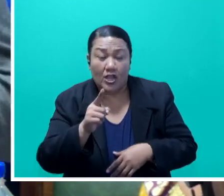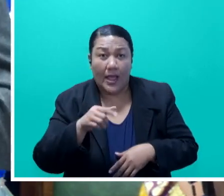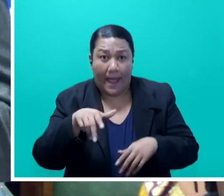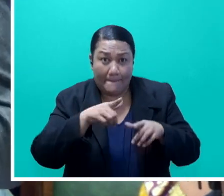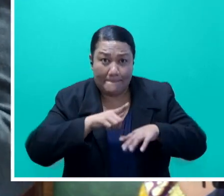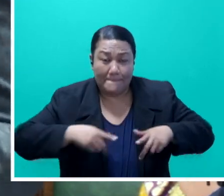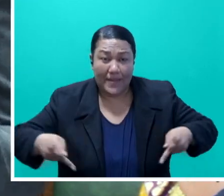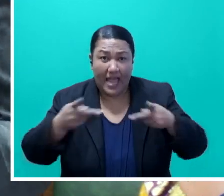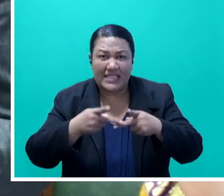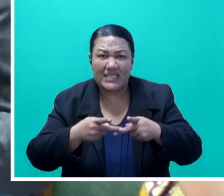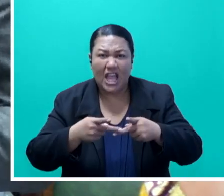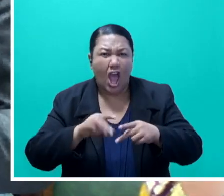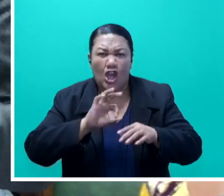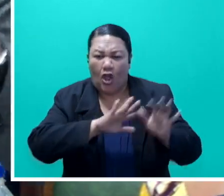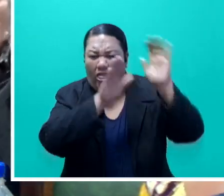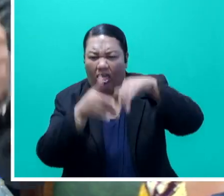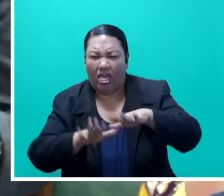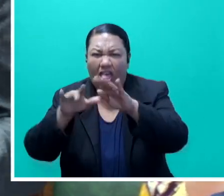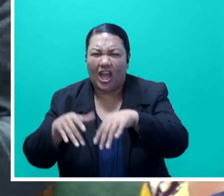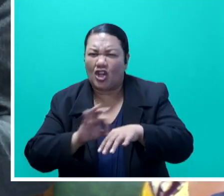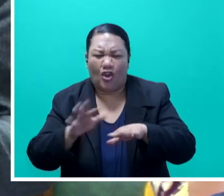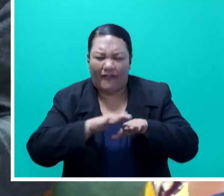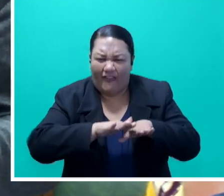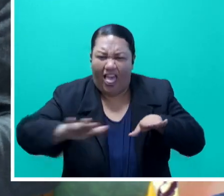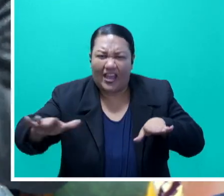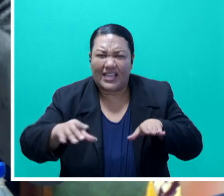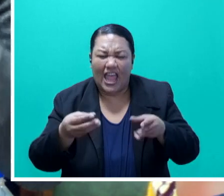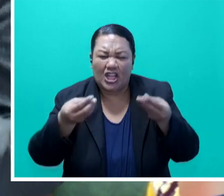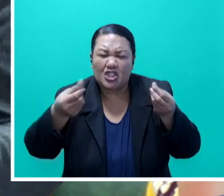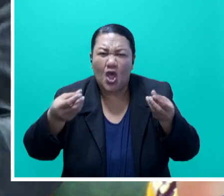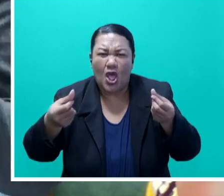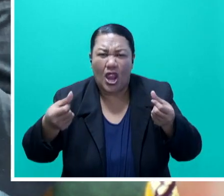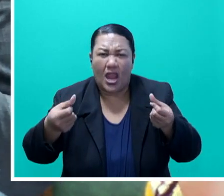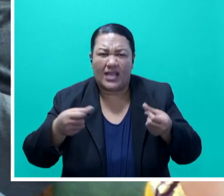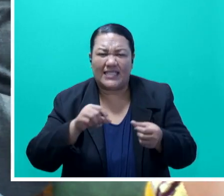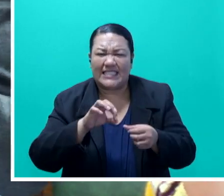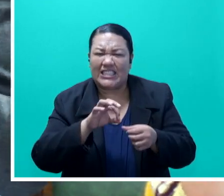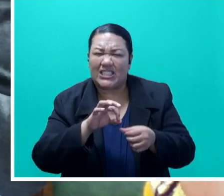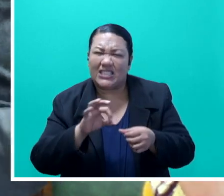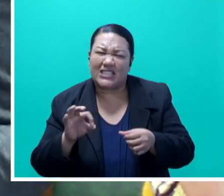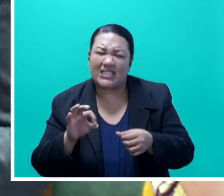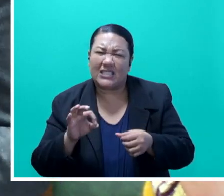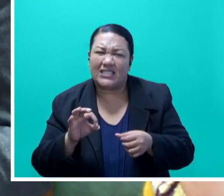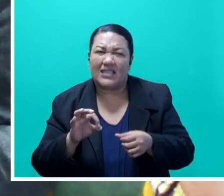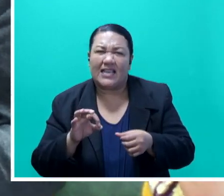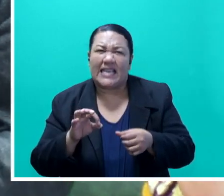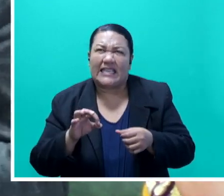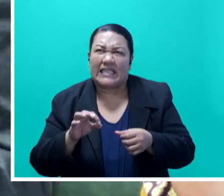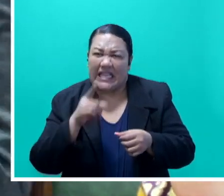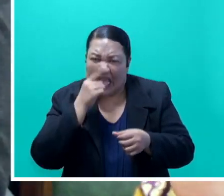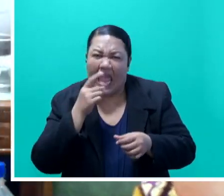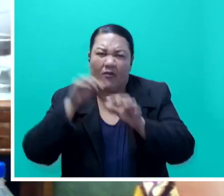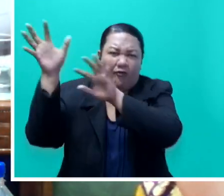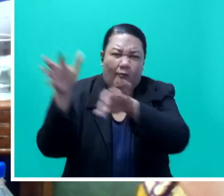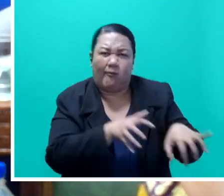There's various creeks, there's rivers. The soil texture is so prone to actually landslides. If you